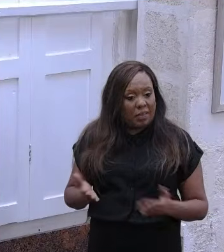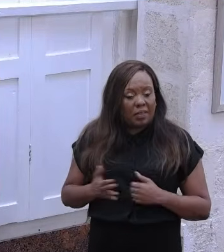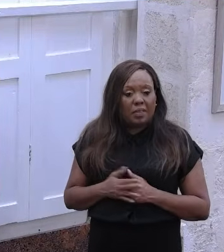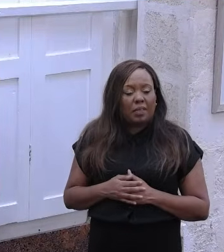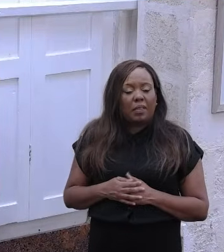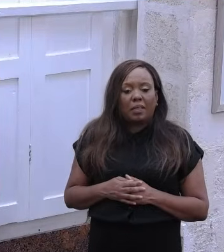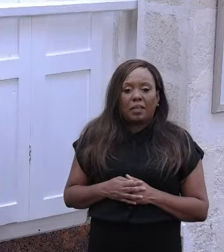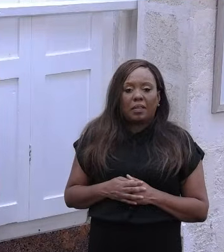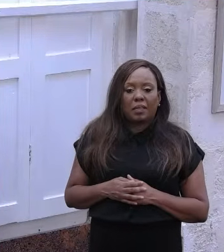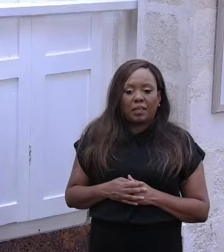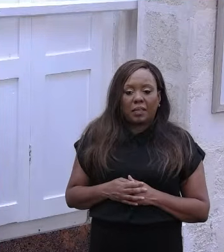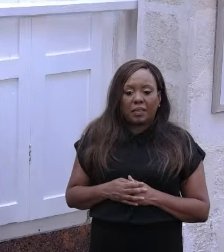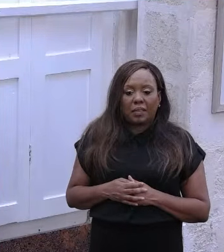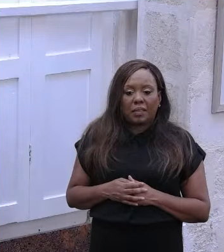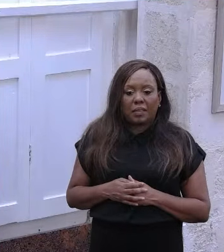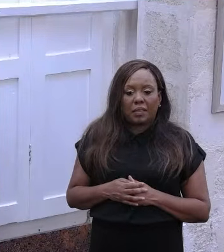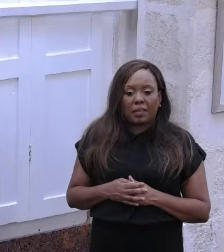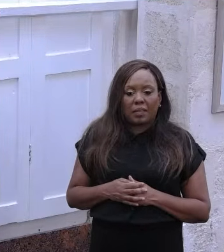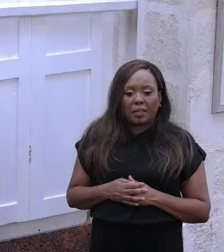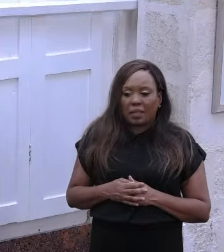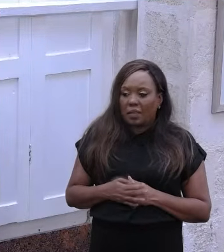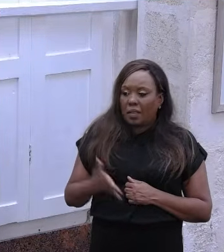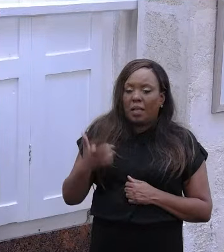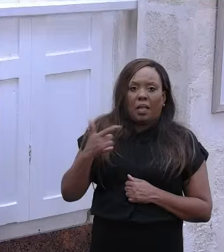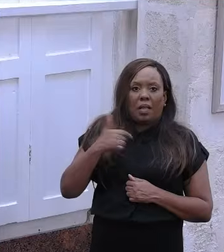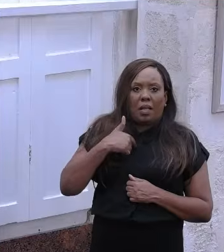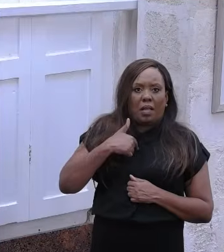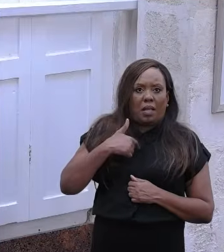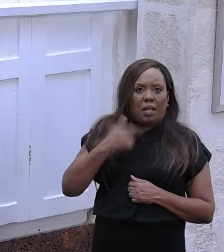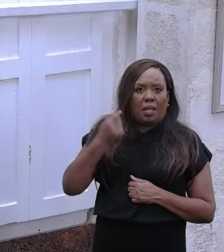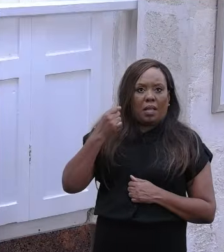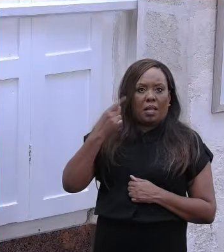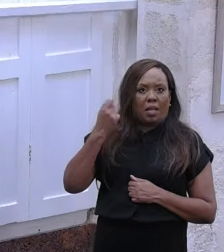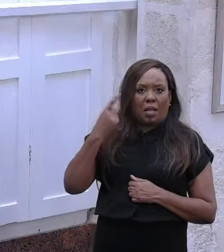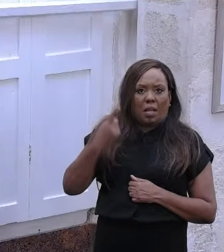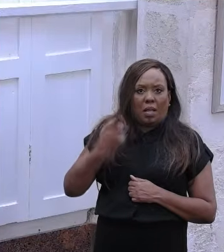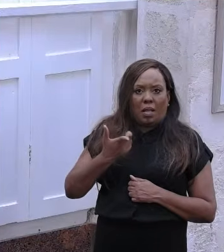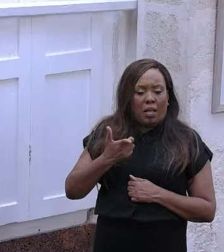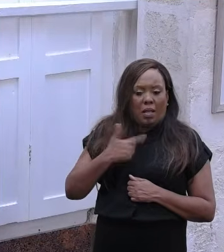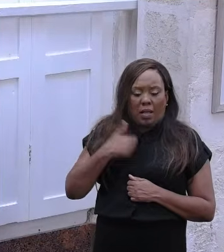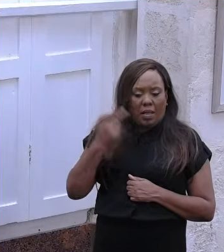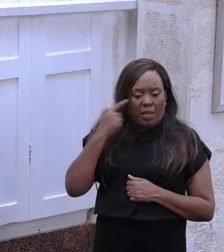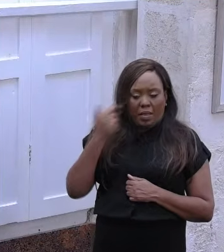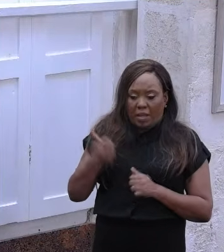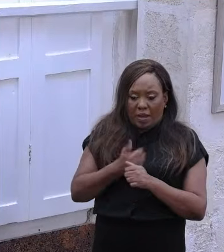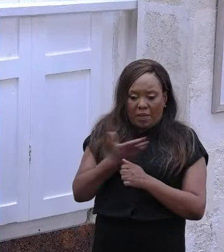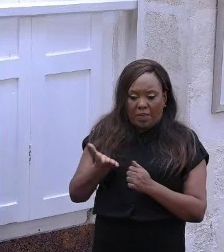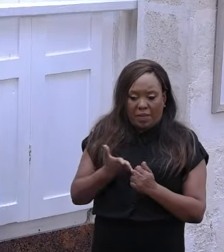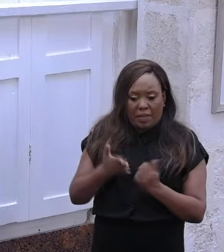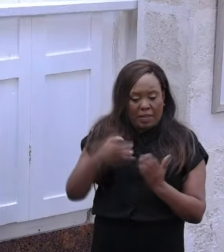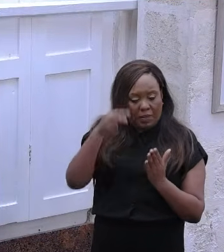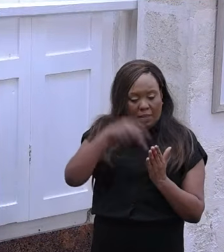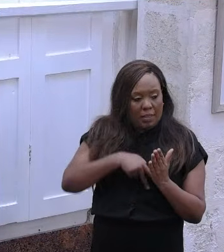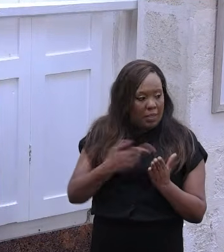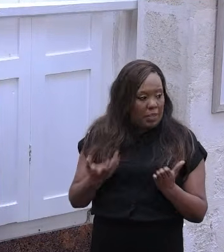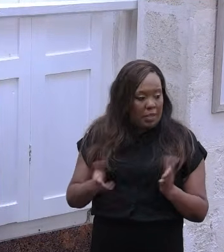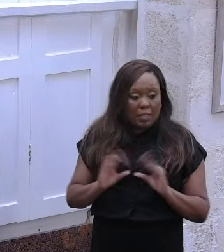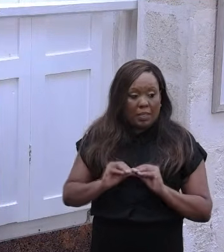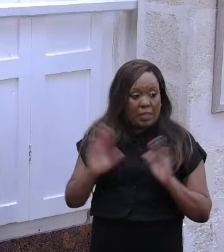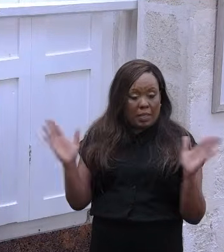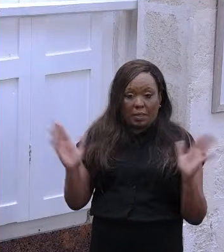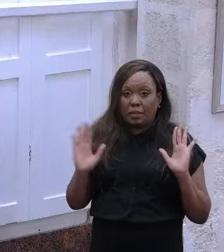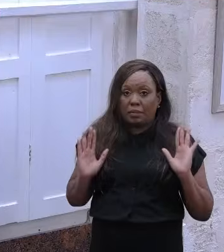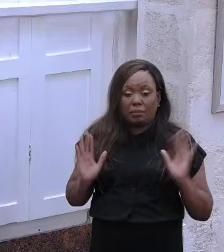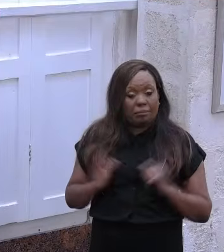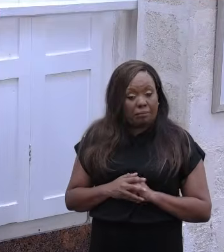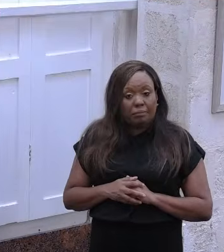even notwithstanding the submissions that have been made, I think the law captures pretty succinctly what is required. So this is